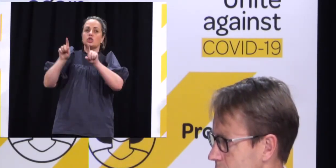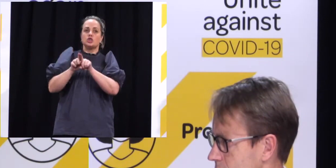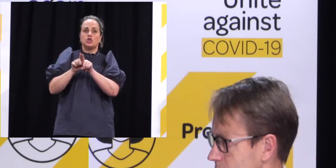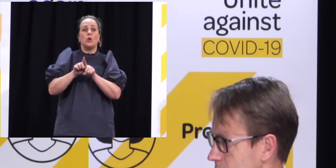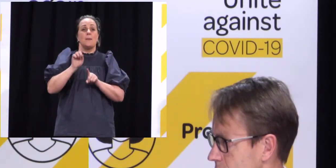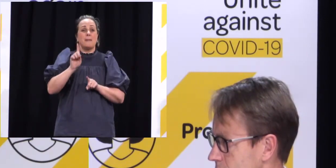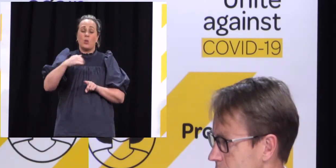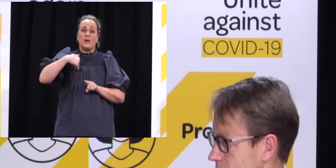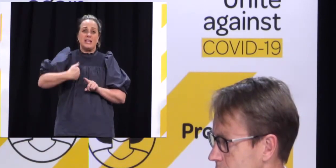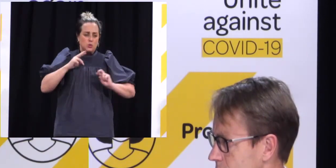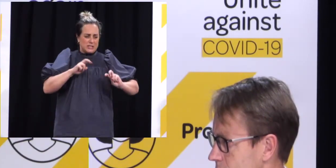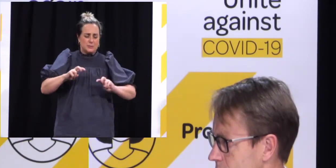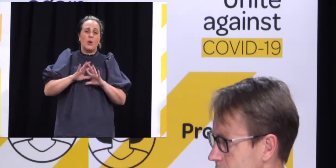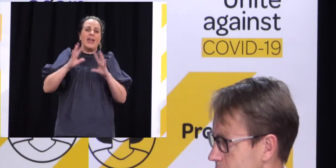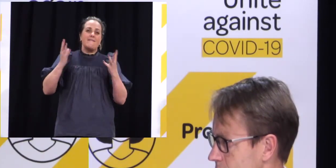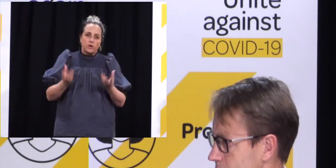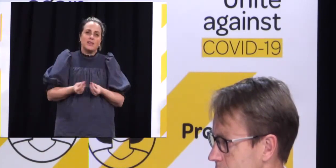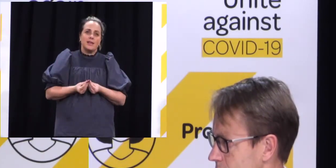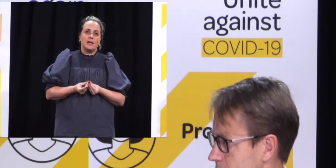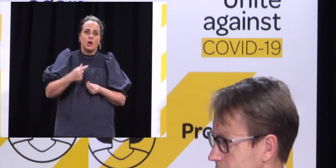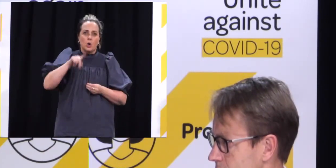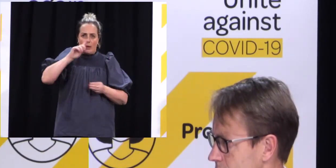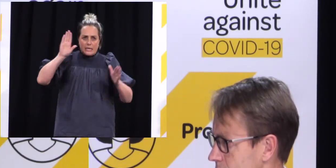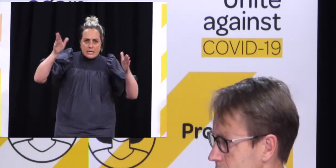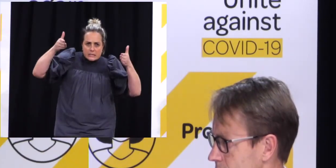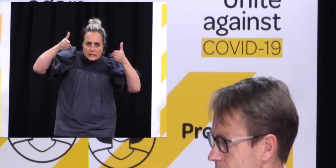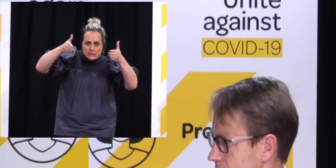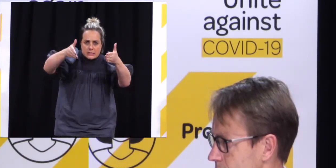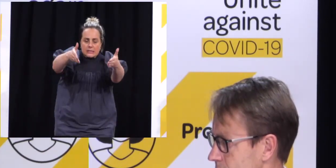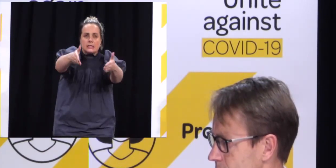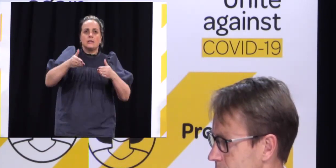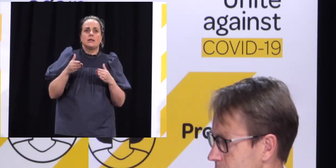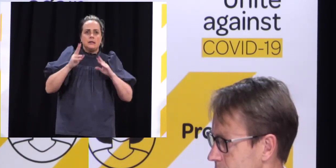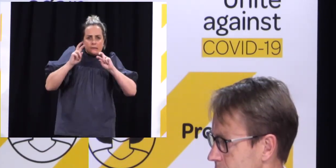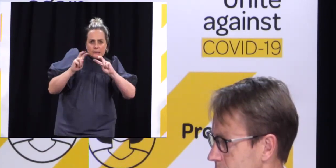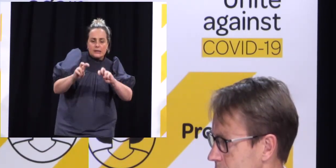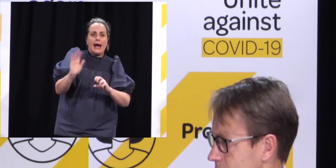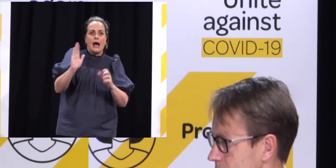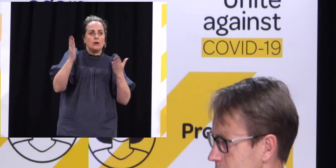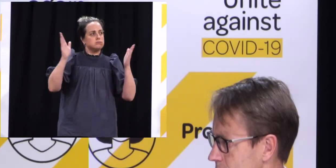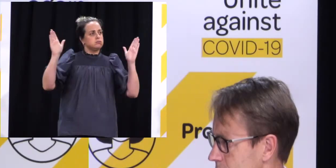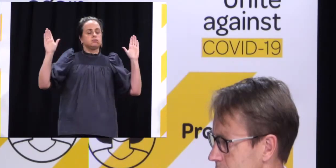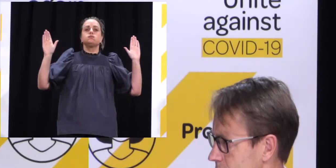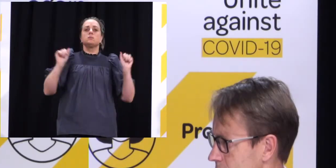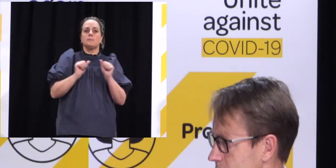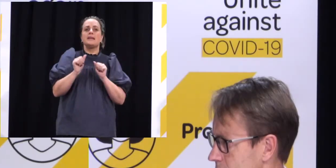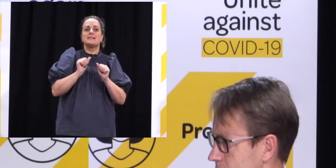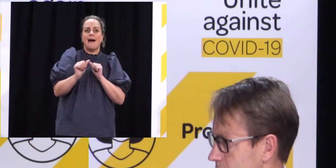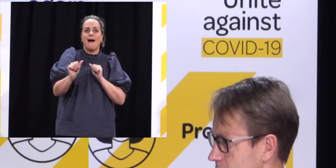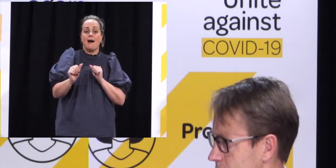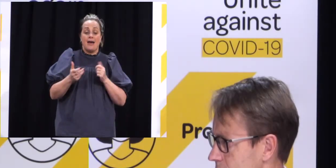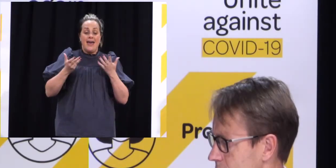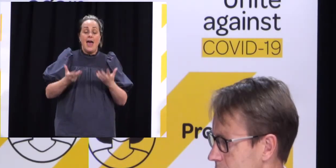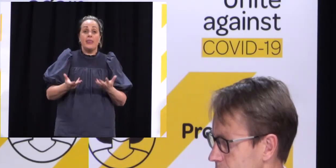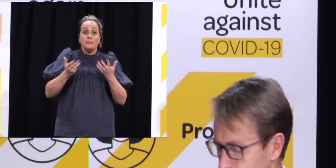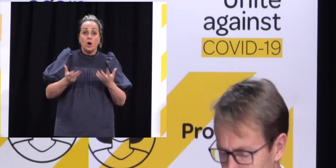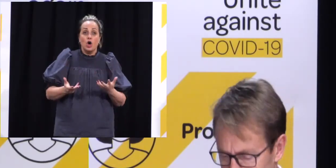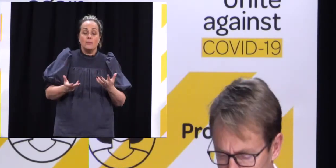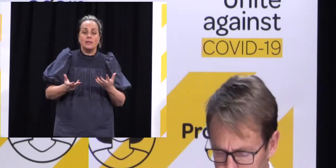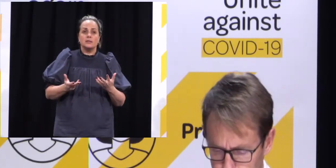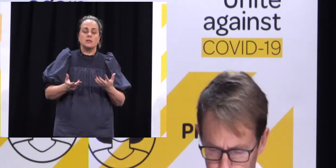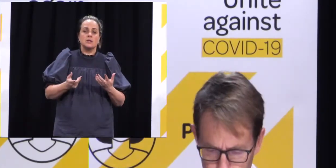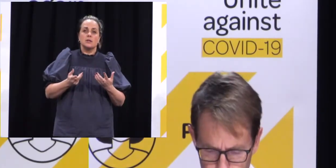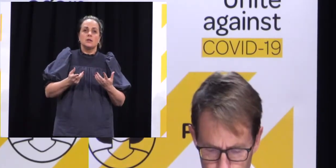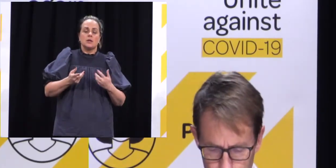got to explore everything. We can't be closed-minded when we're looking at the source investigation. So as yet, nothing has been, we've